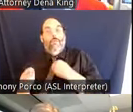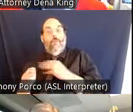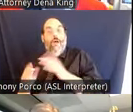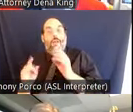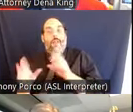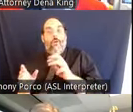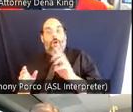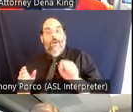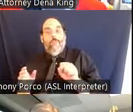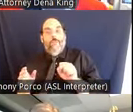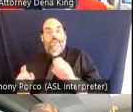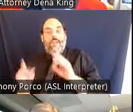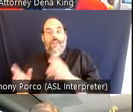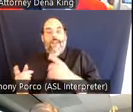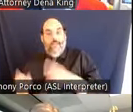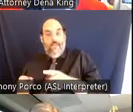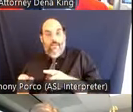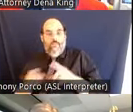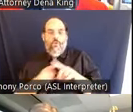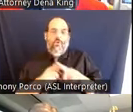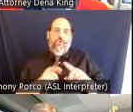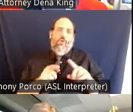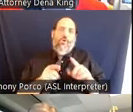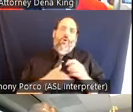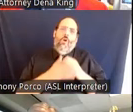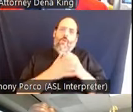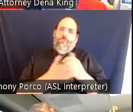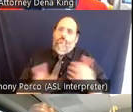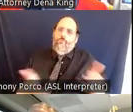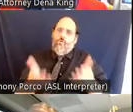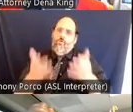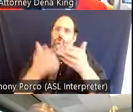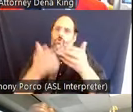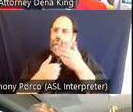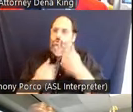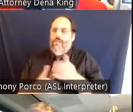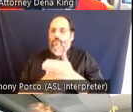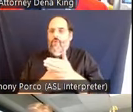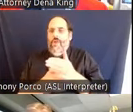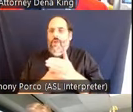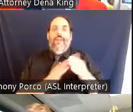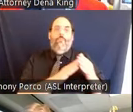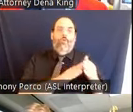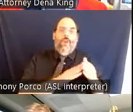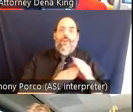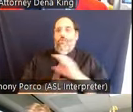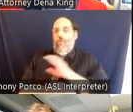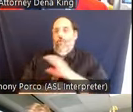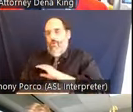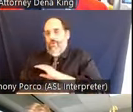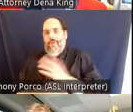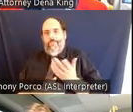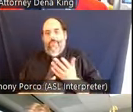crimes and hate incidents, but also helps to build trust between community and law enforcement and to strengthen